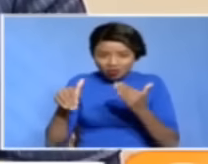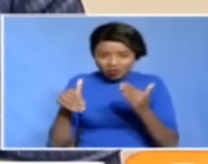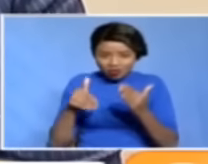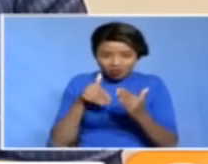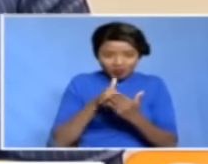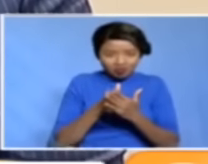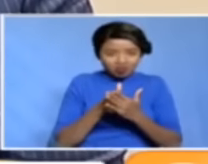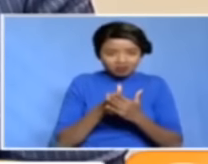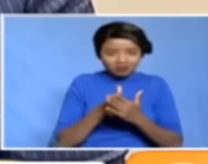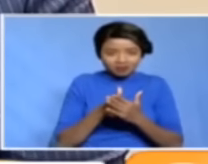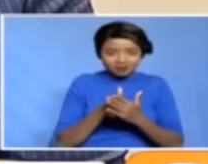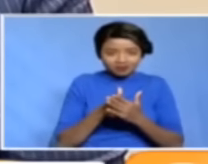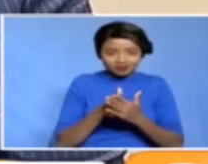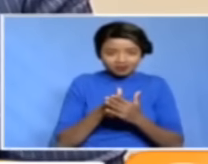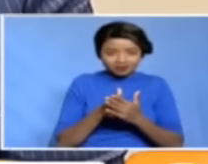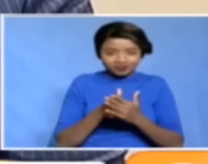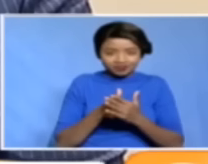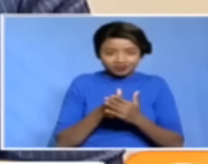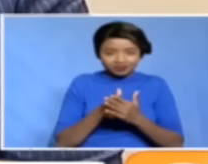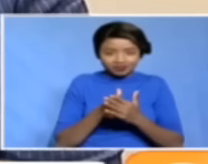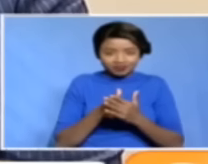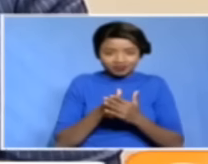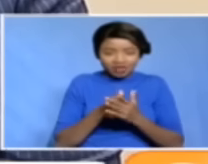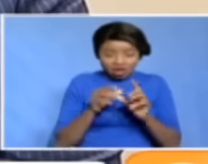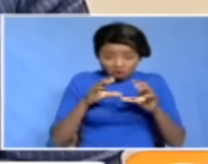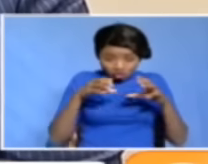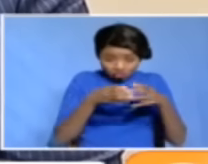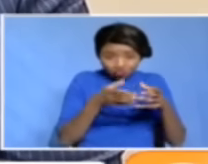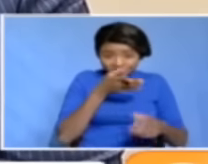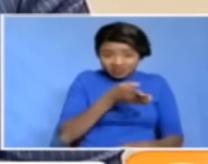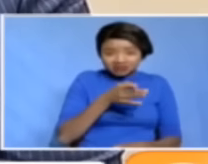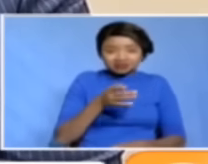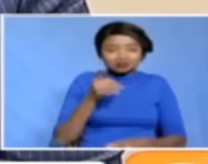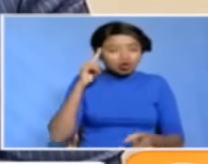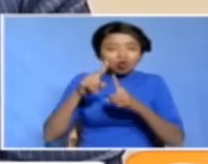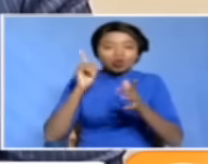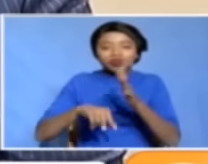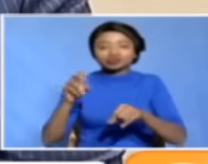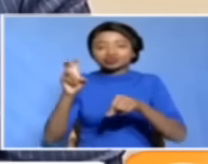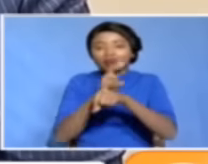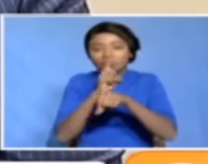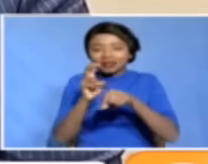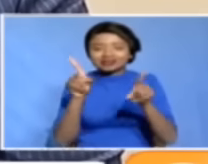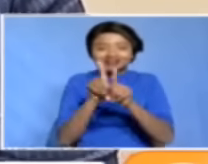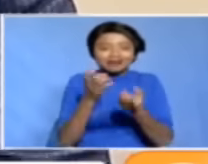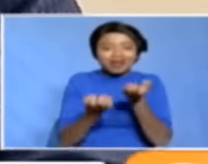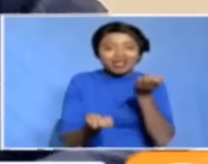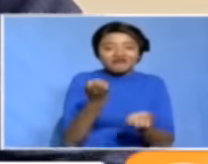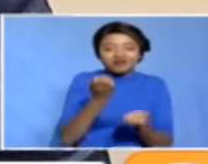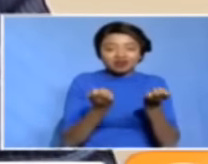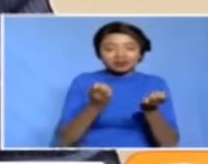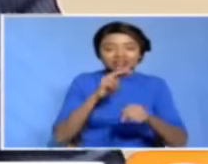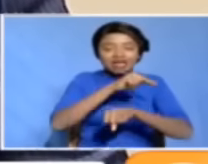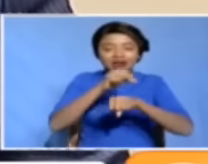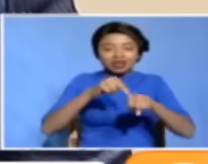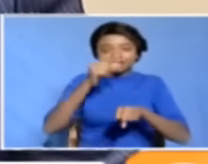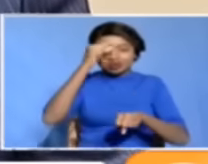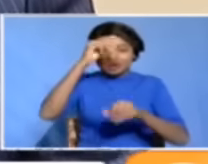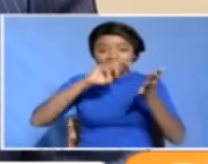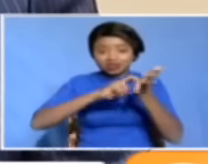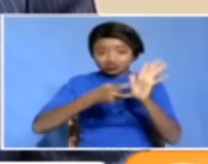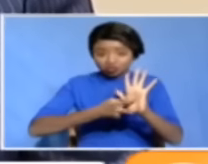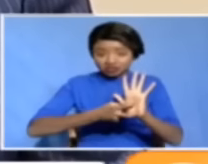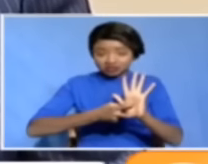this cabinet group was to monitor and evaluate the national government projects, so